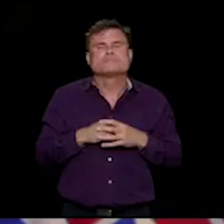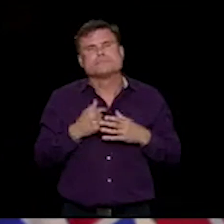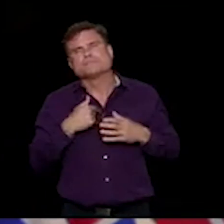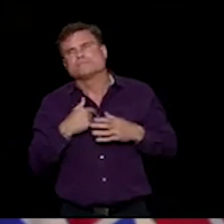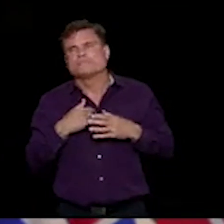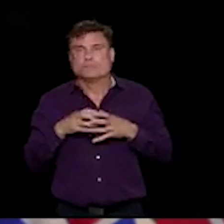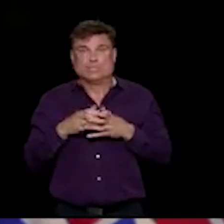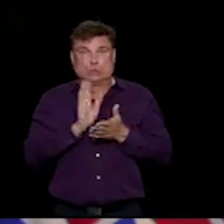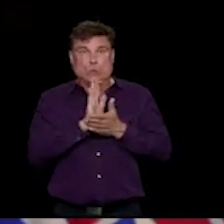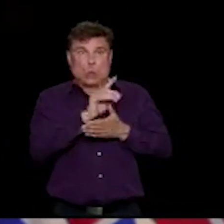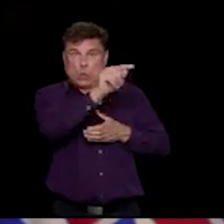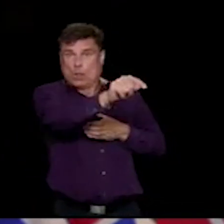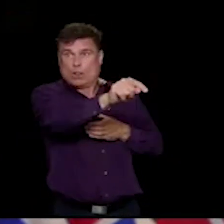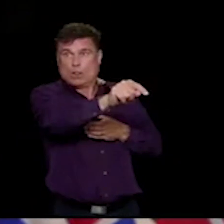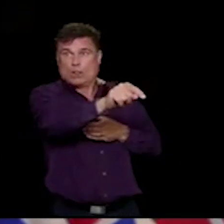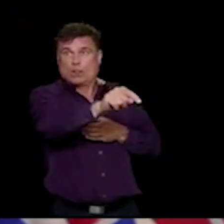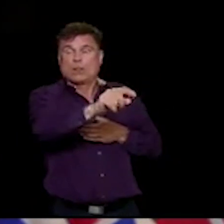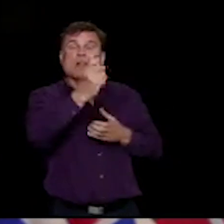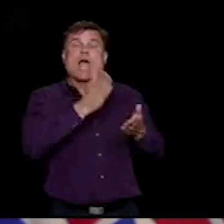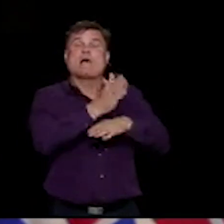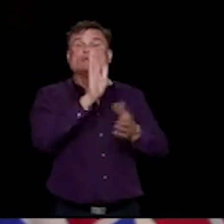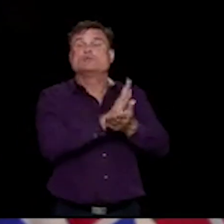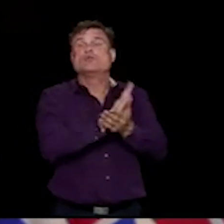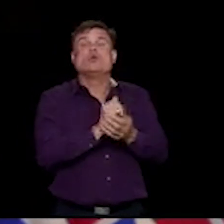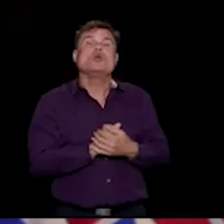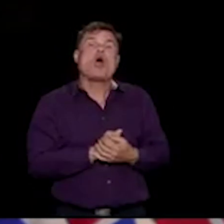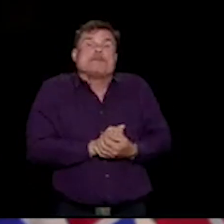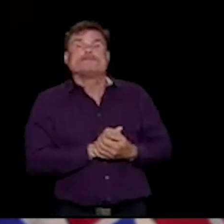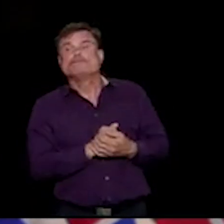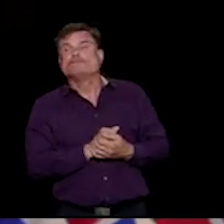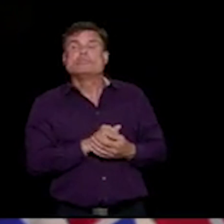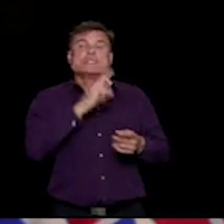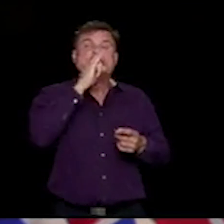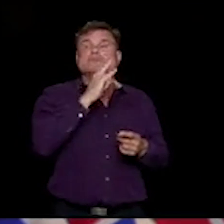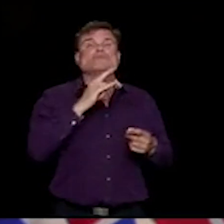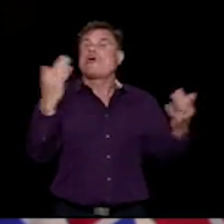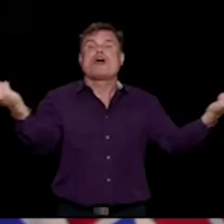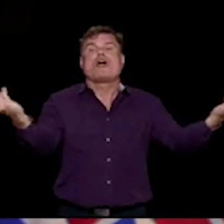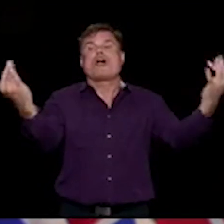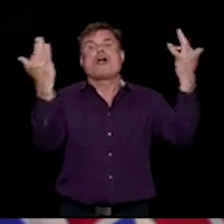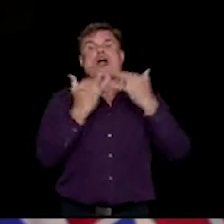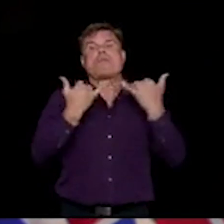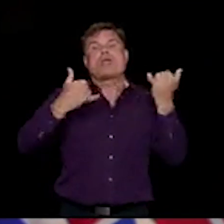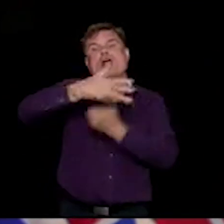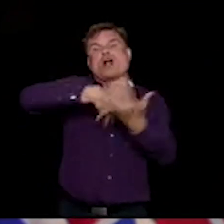and every individual school and school district is looking at those things now. Do you have a follow-up,